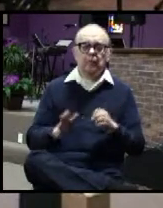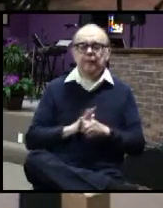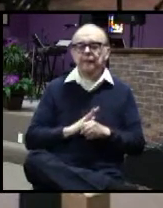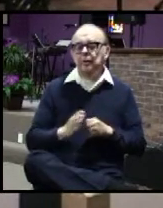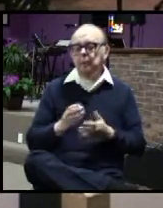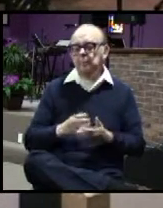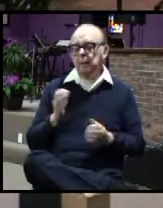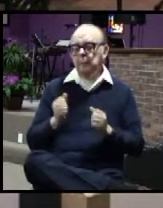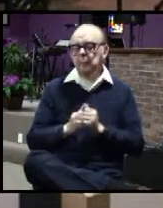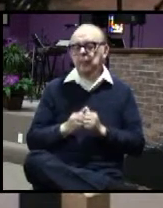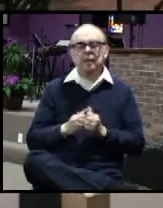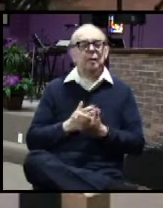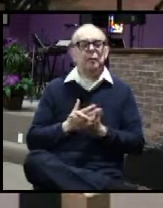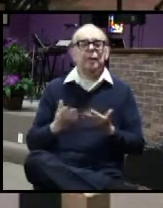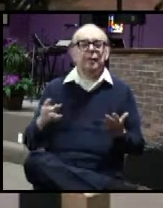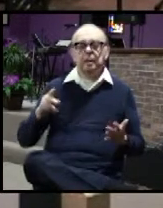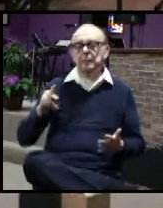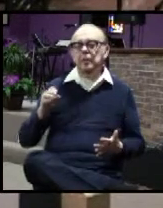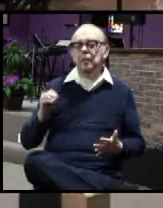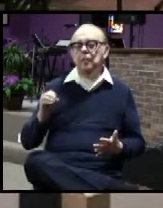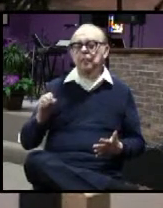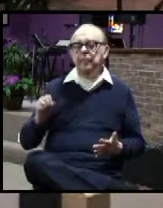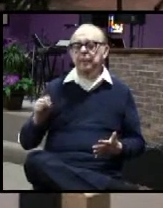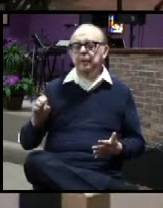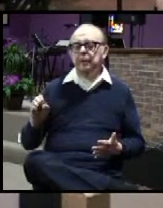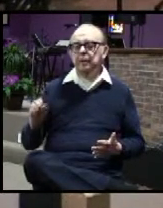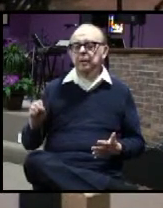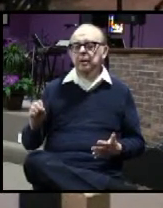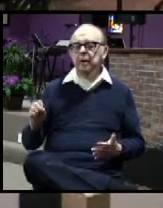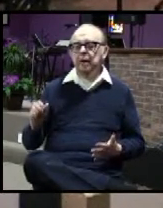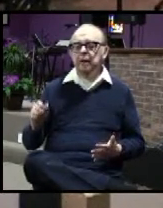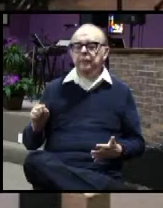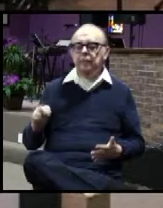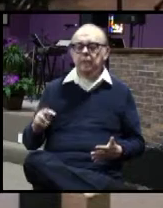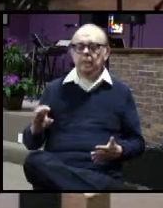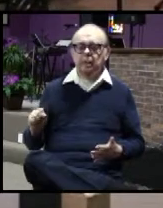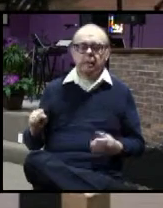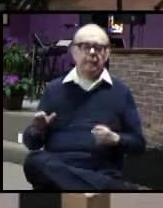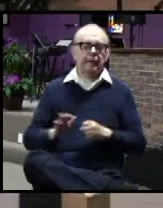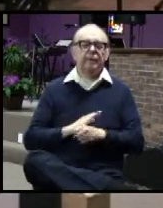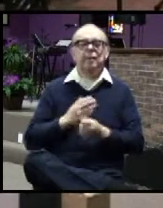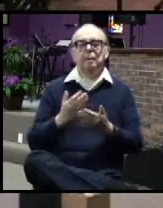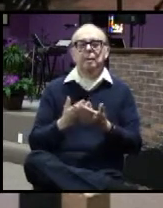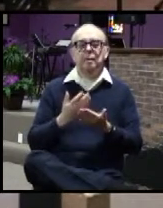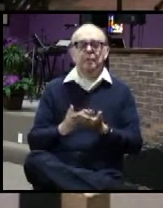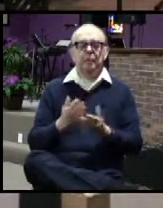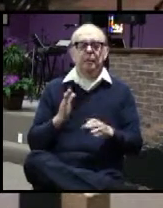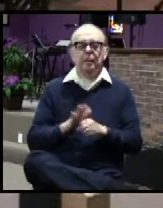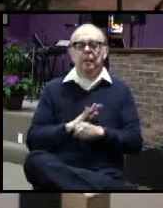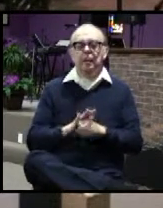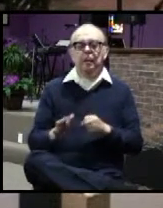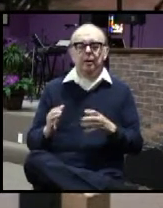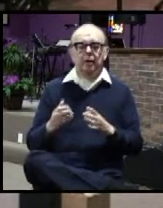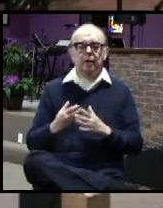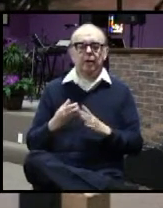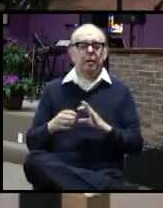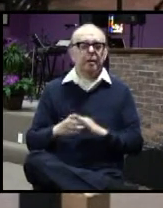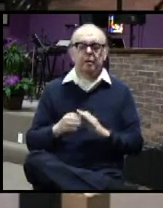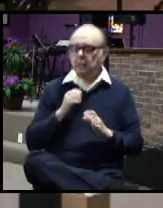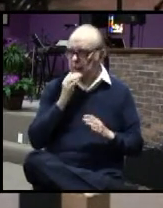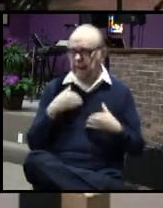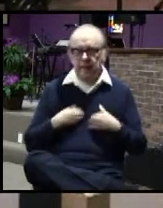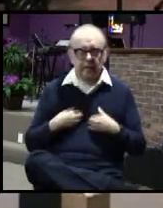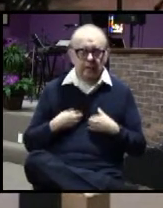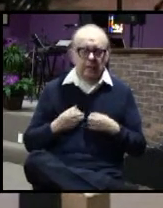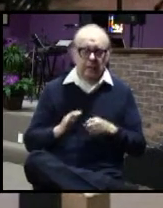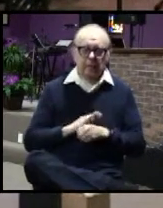We fill it with possessions. We fill it with money. We fill it with relationships that aren't really there. And we start filling